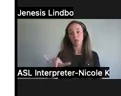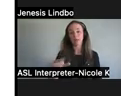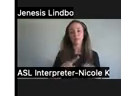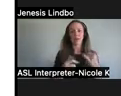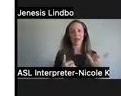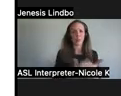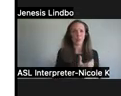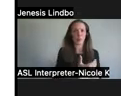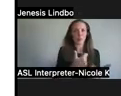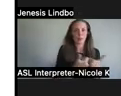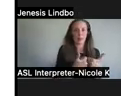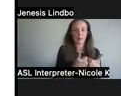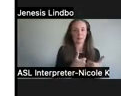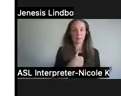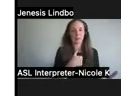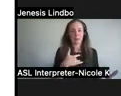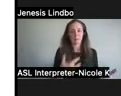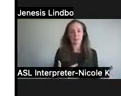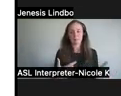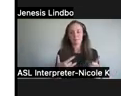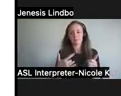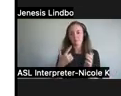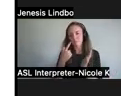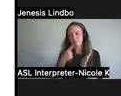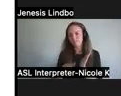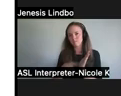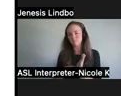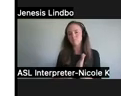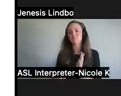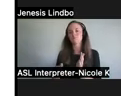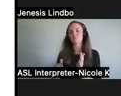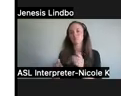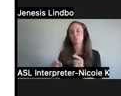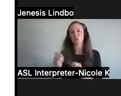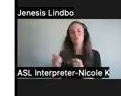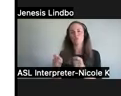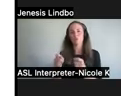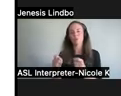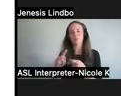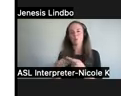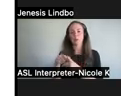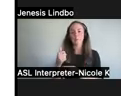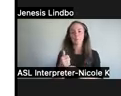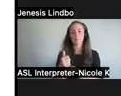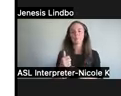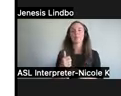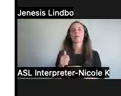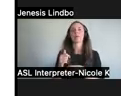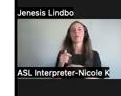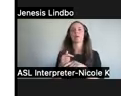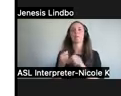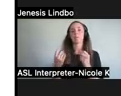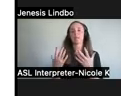games especially, I usually look up the controls for people when I'm customizing someone's setup. A lot of these games are similar to